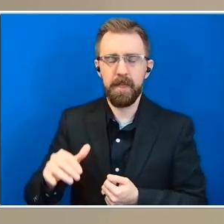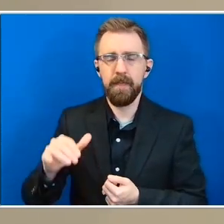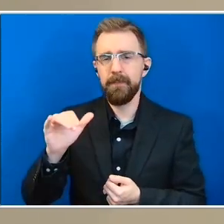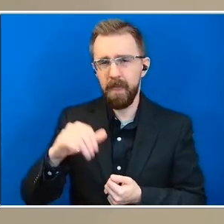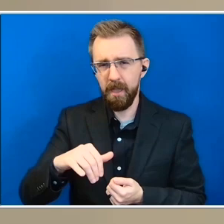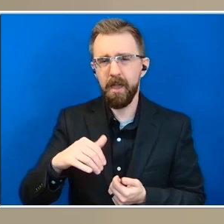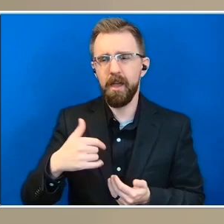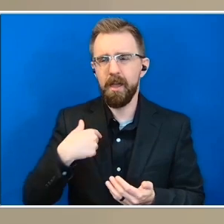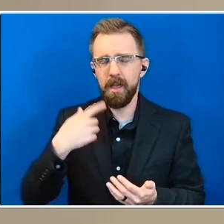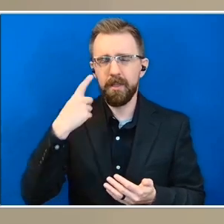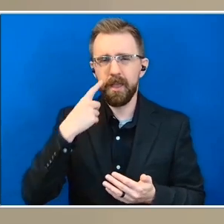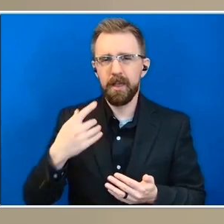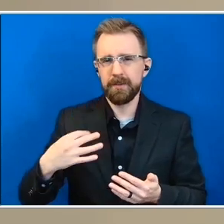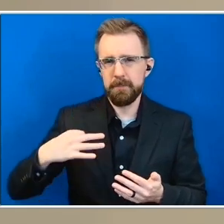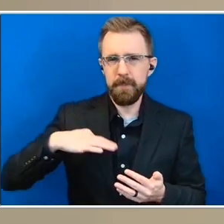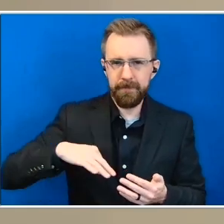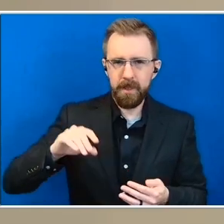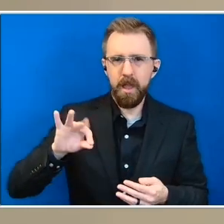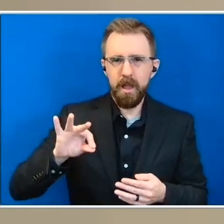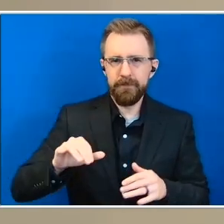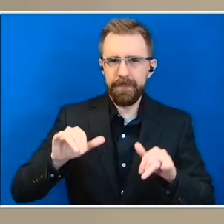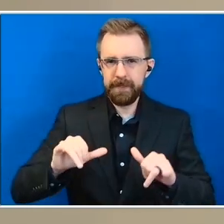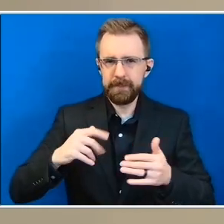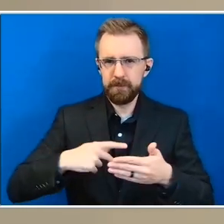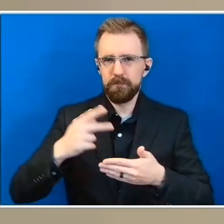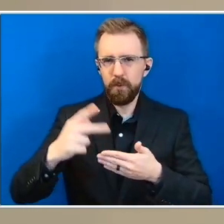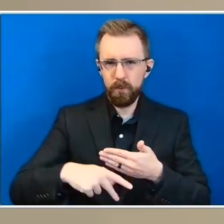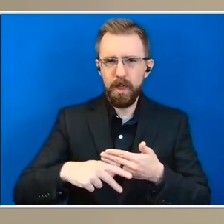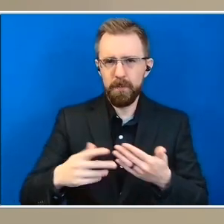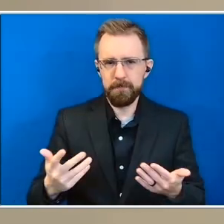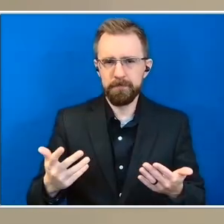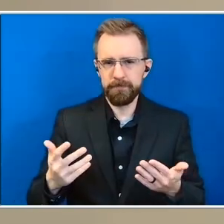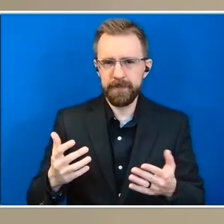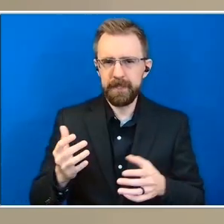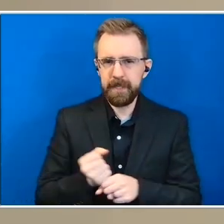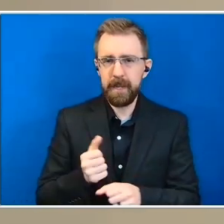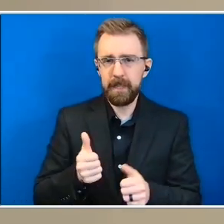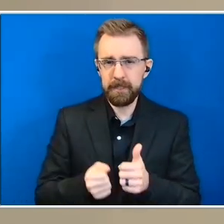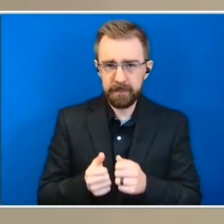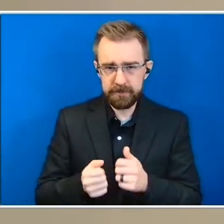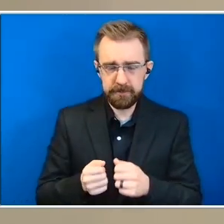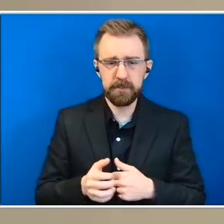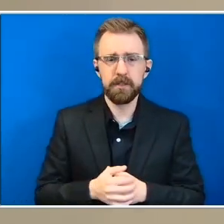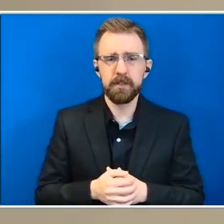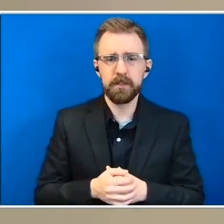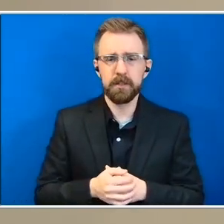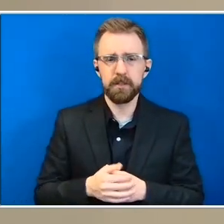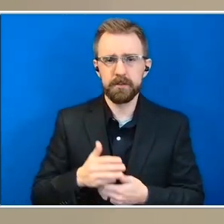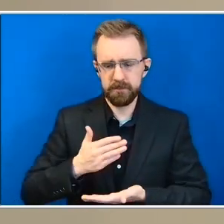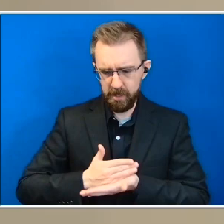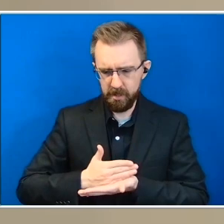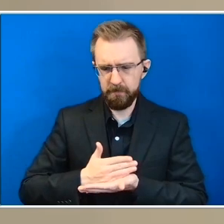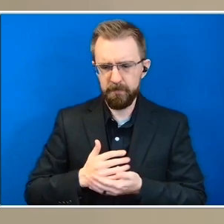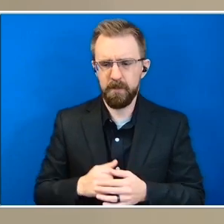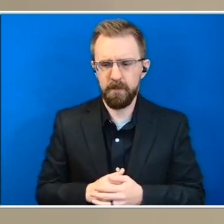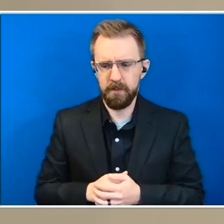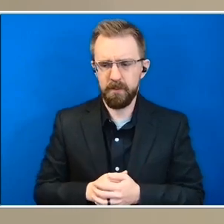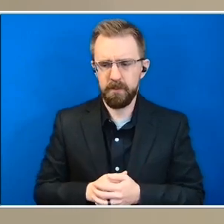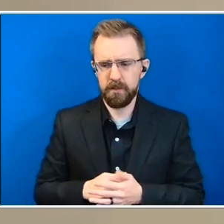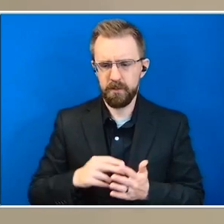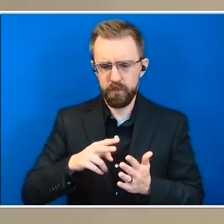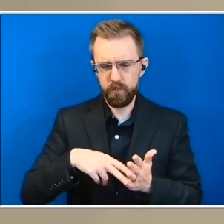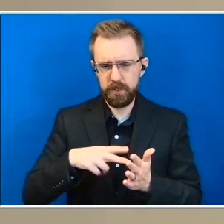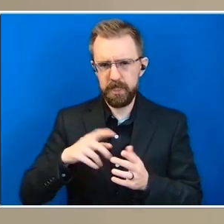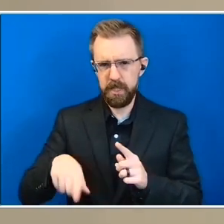one of the benefits of this program. Getting a text, stopping, reading about it,